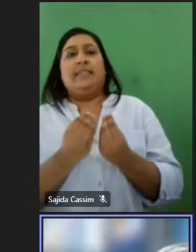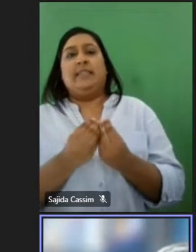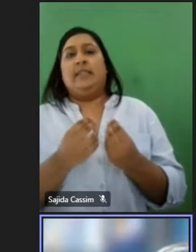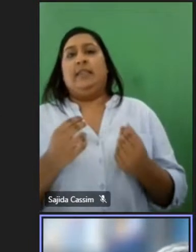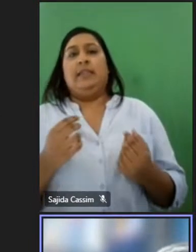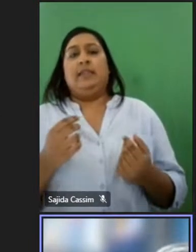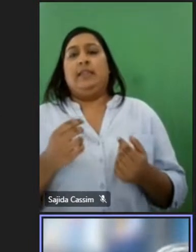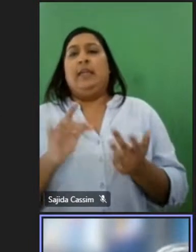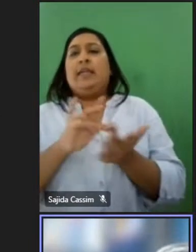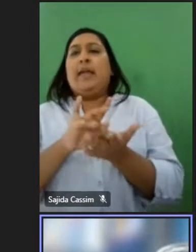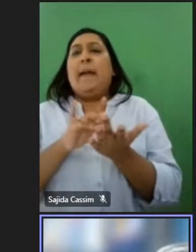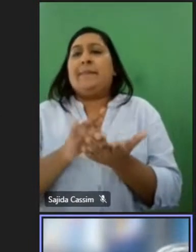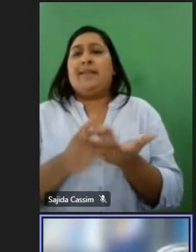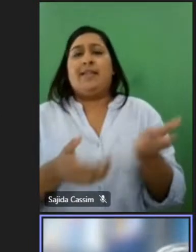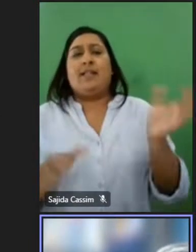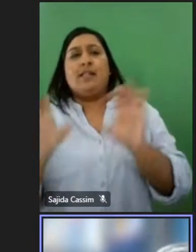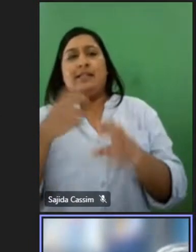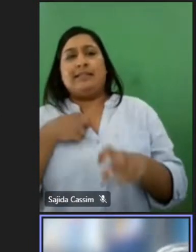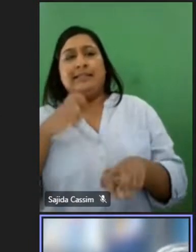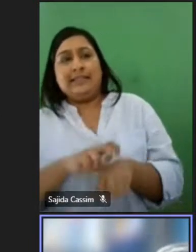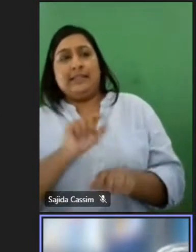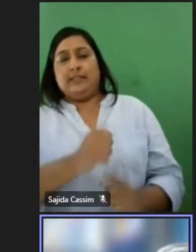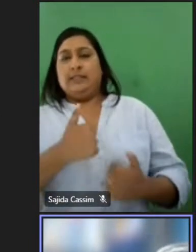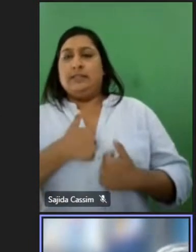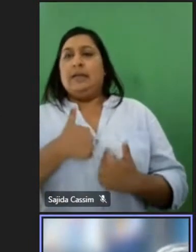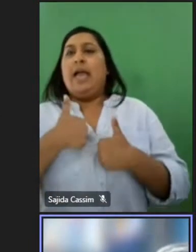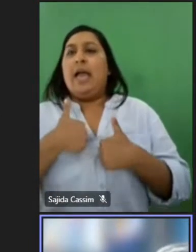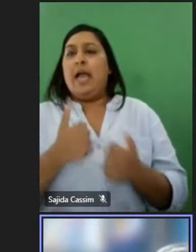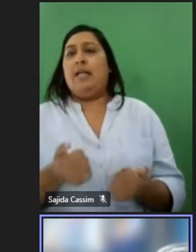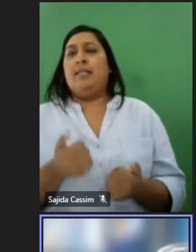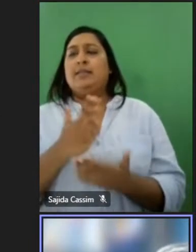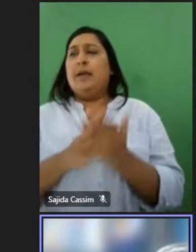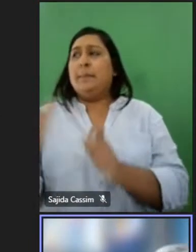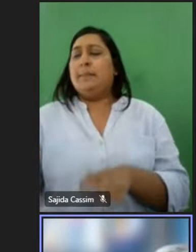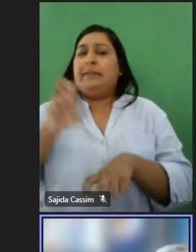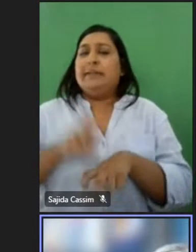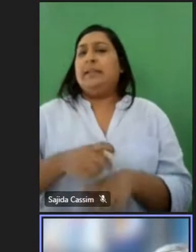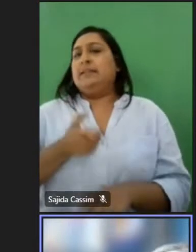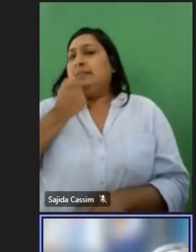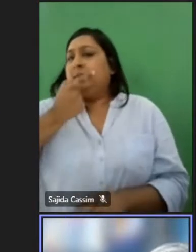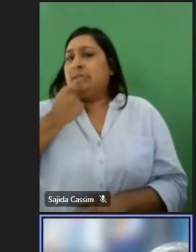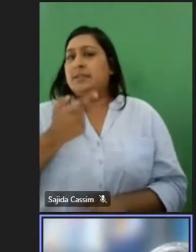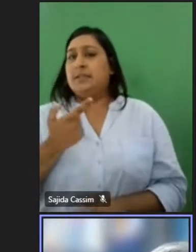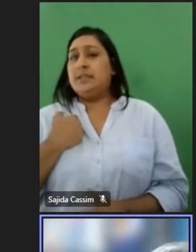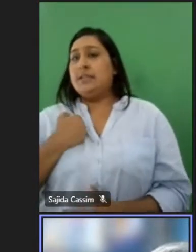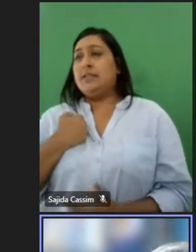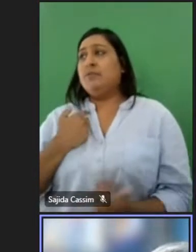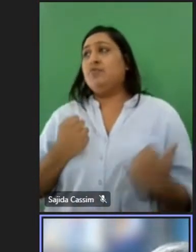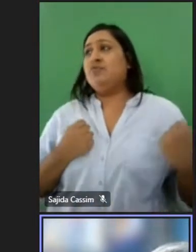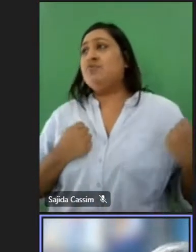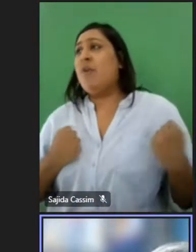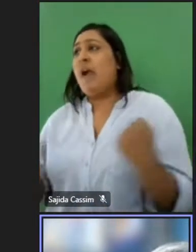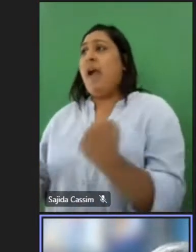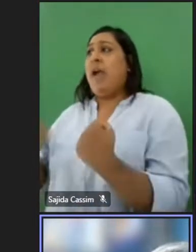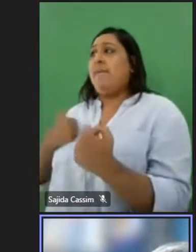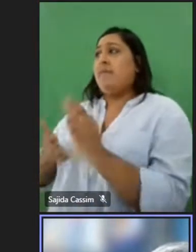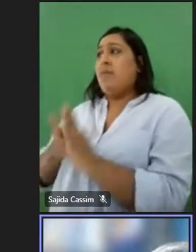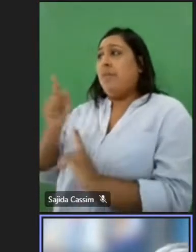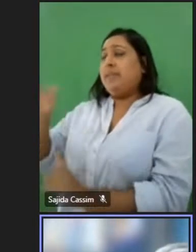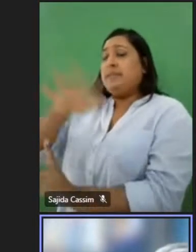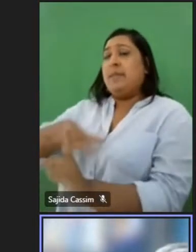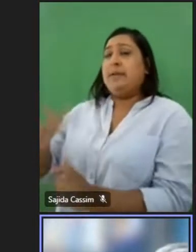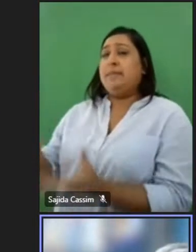chemicals, and others require medication, and they had a problem getting these because they're